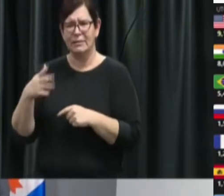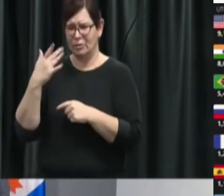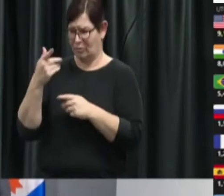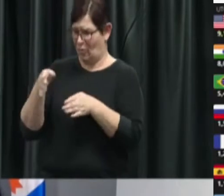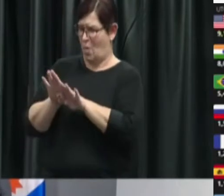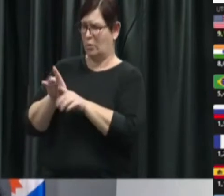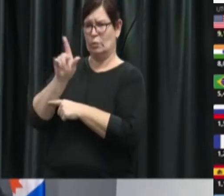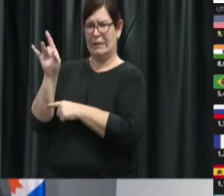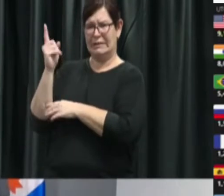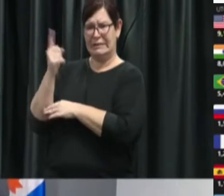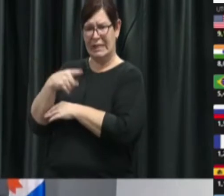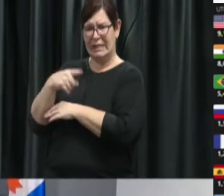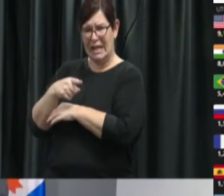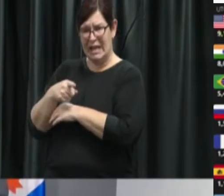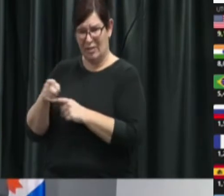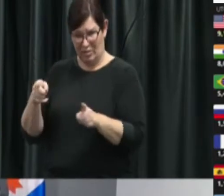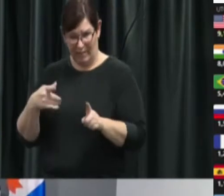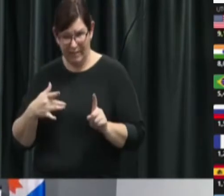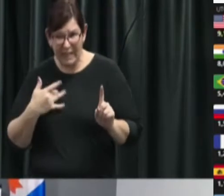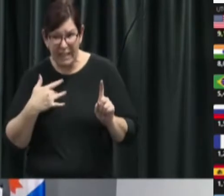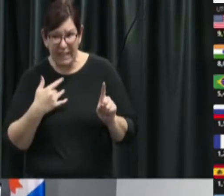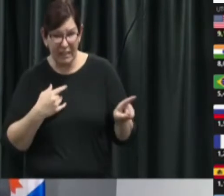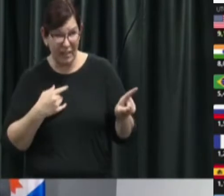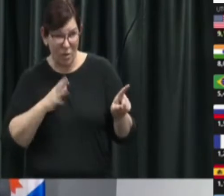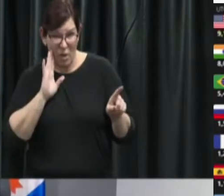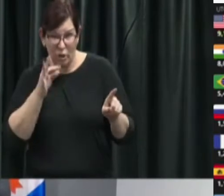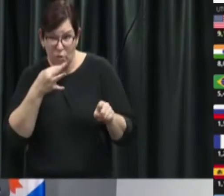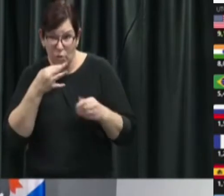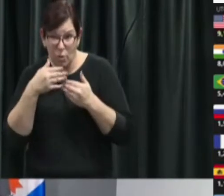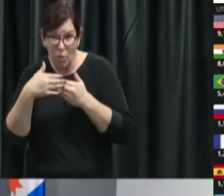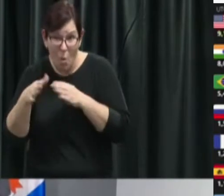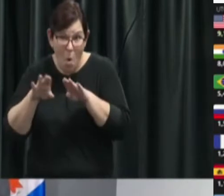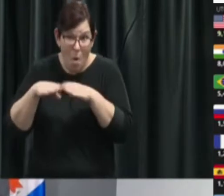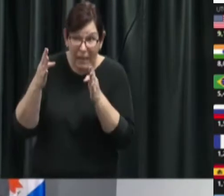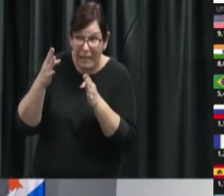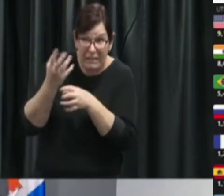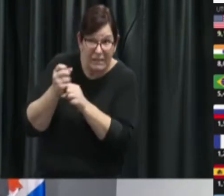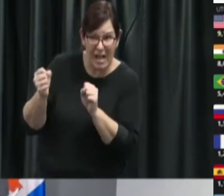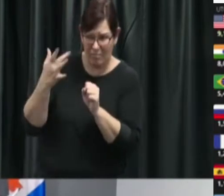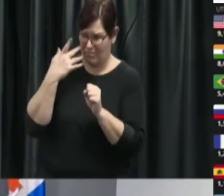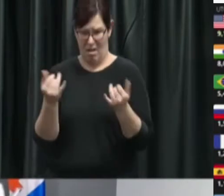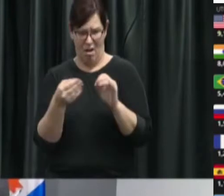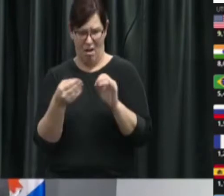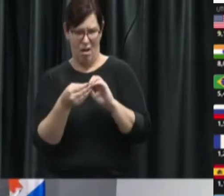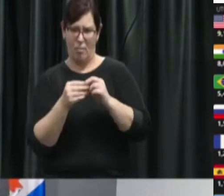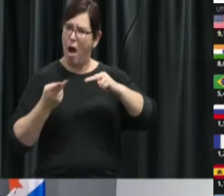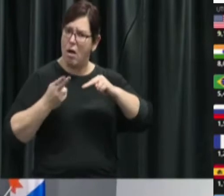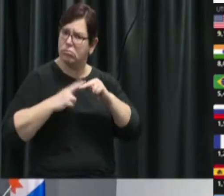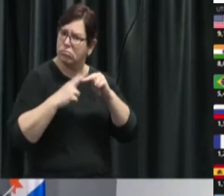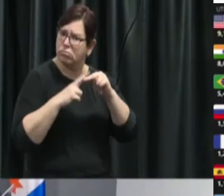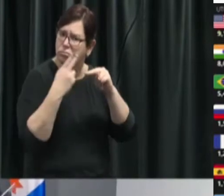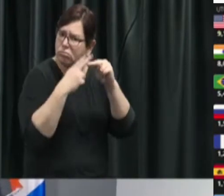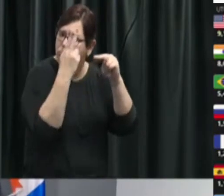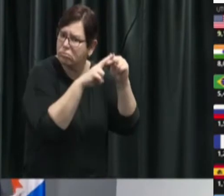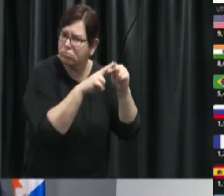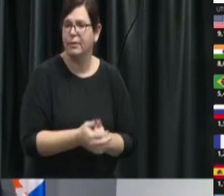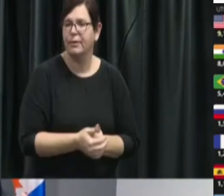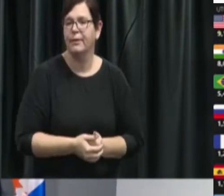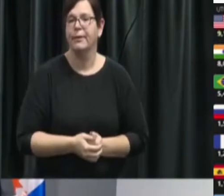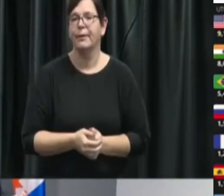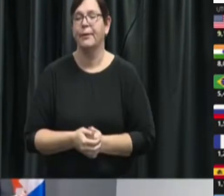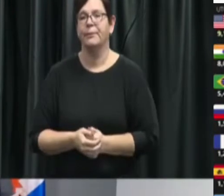rise in COVID numbers? Let me put it this way, and it fits very much into what I was talking about in terms of a doors open safely kind of